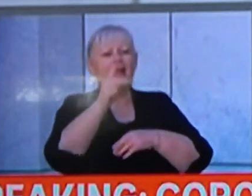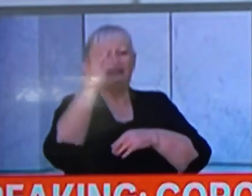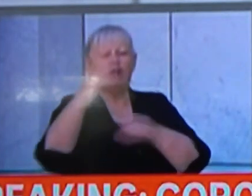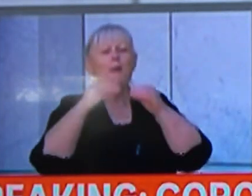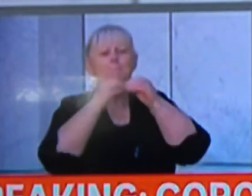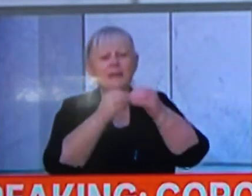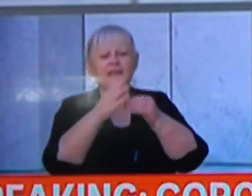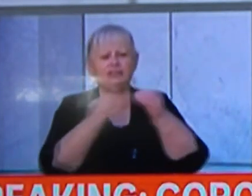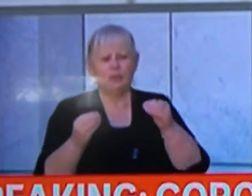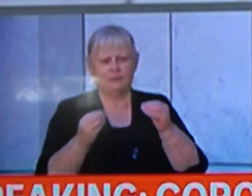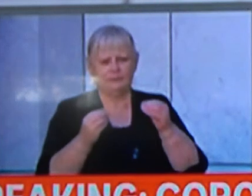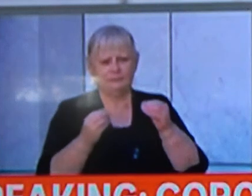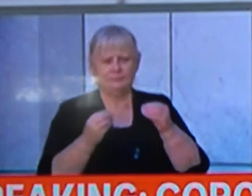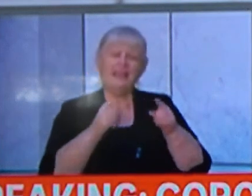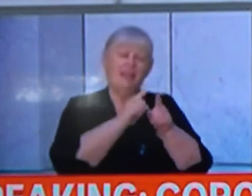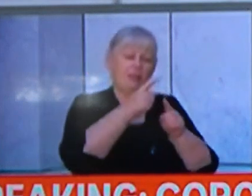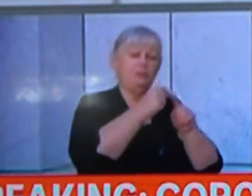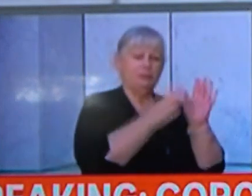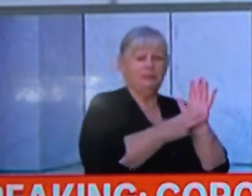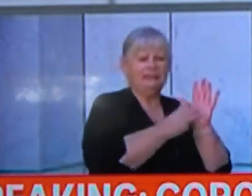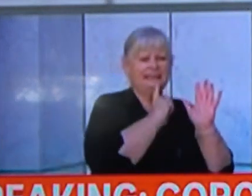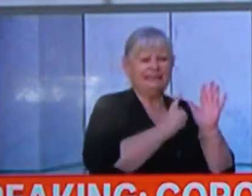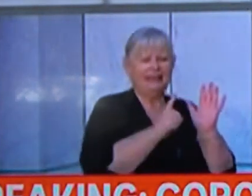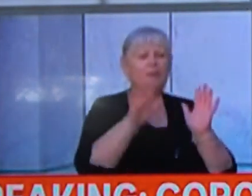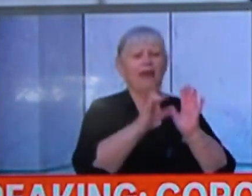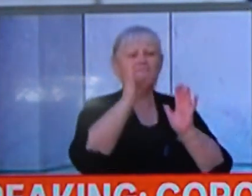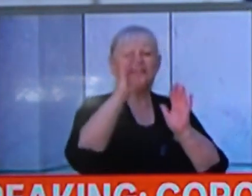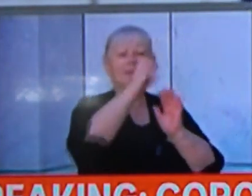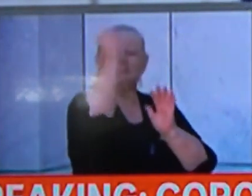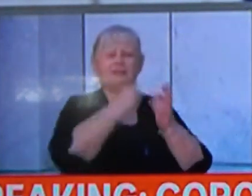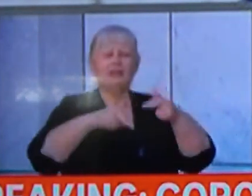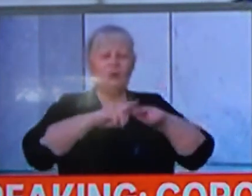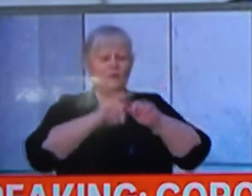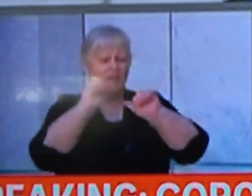billion, or as the Prime Minister said, around 10% of GDP.